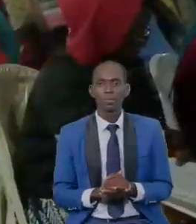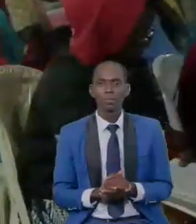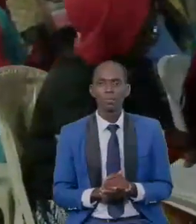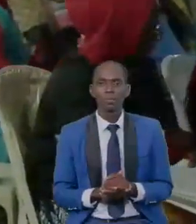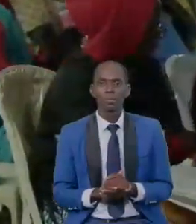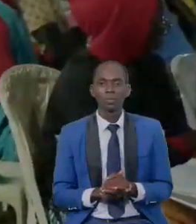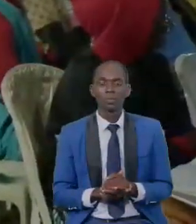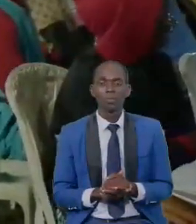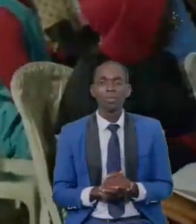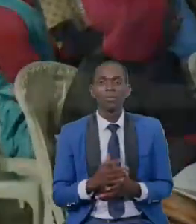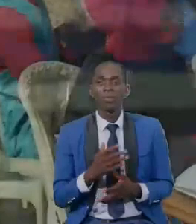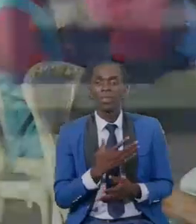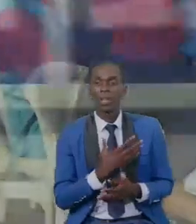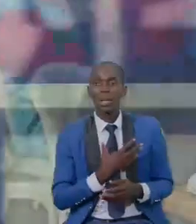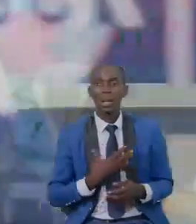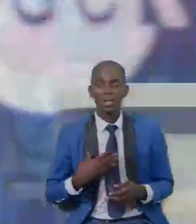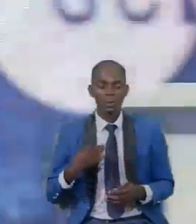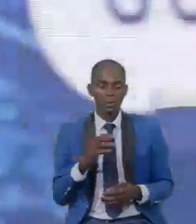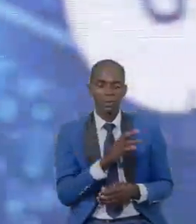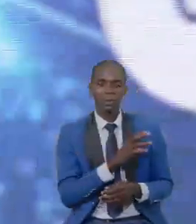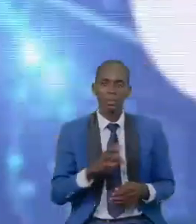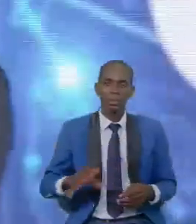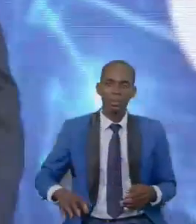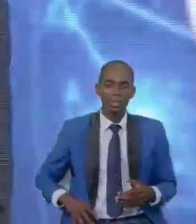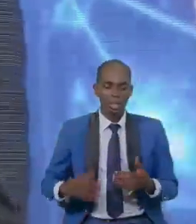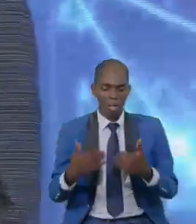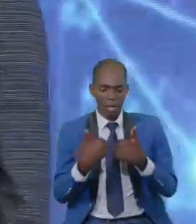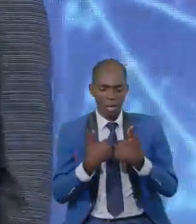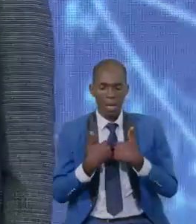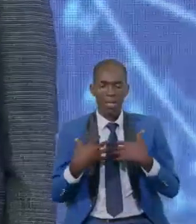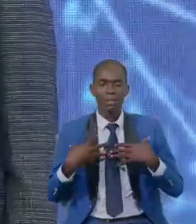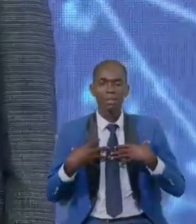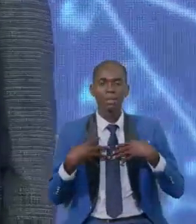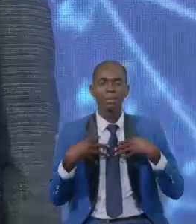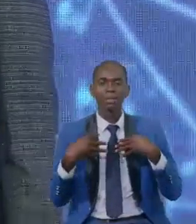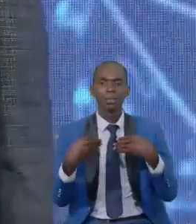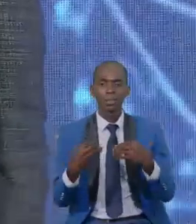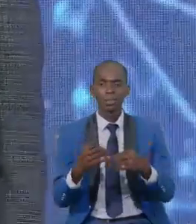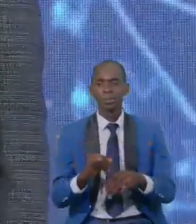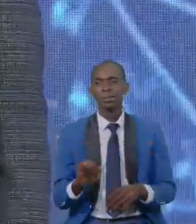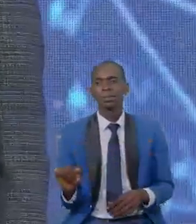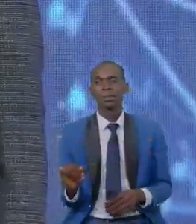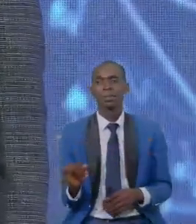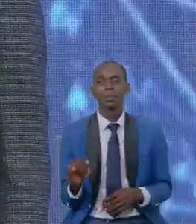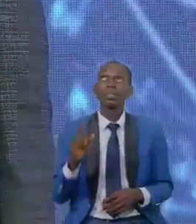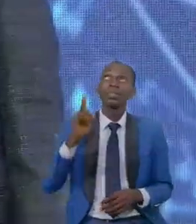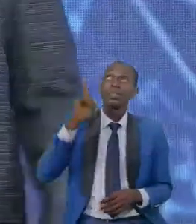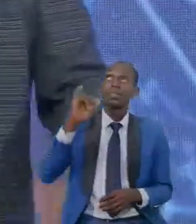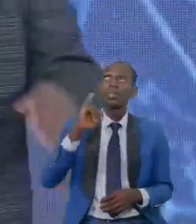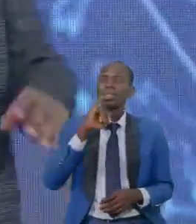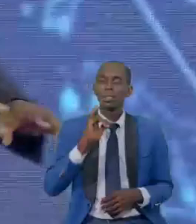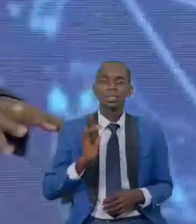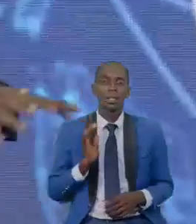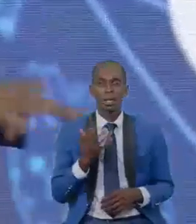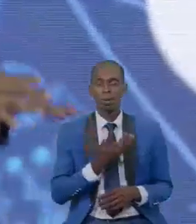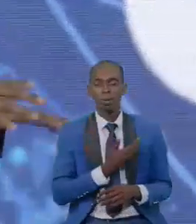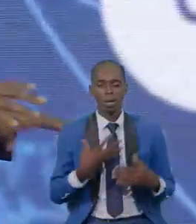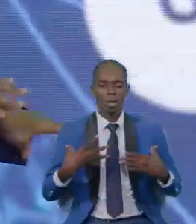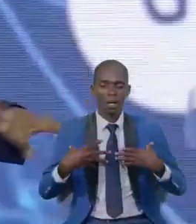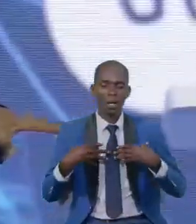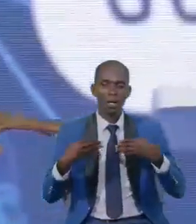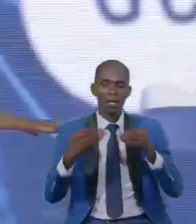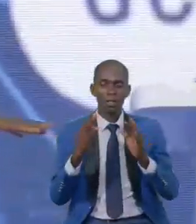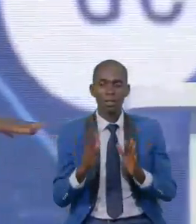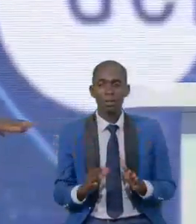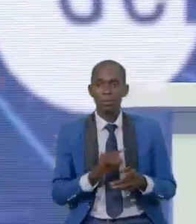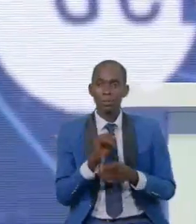And Christ has healing. He is our healer. And when we come